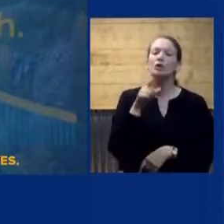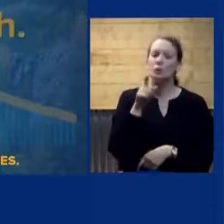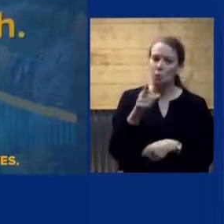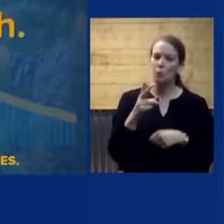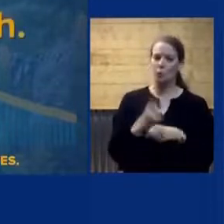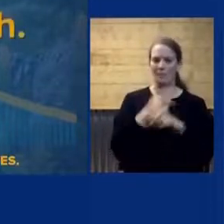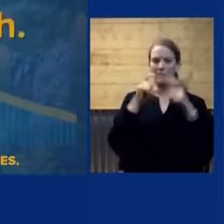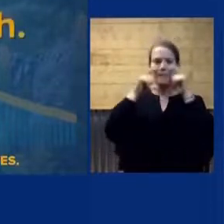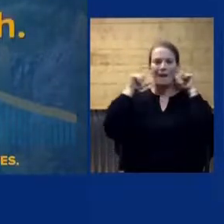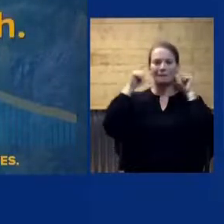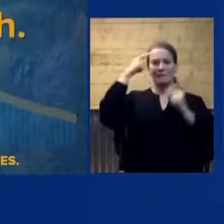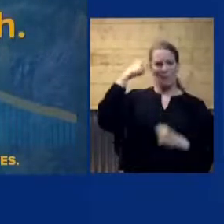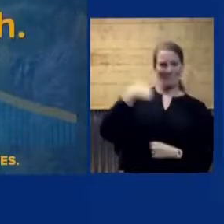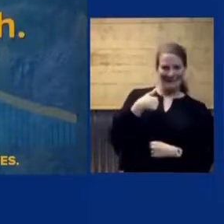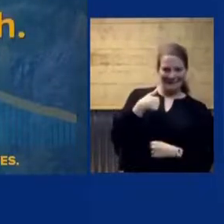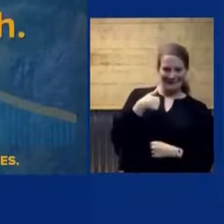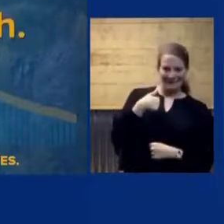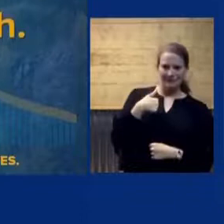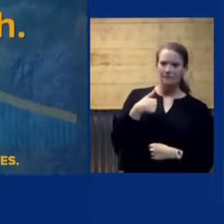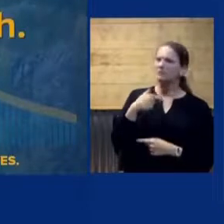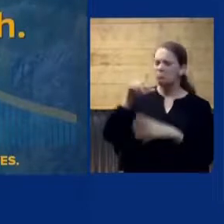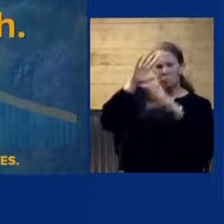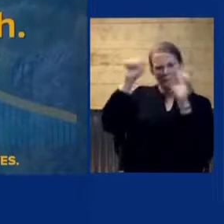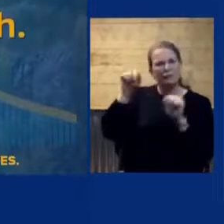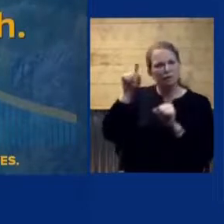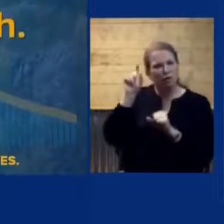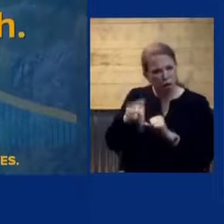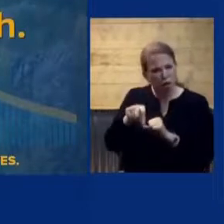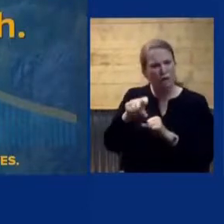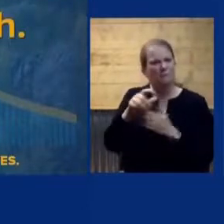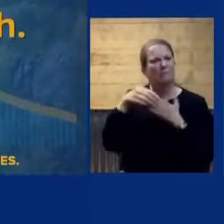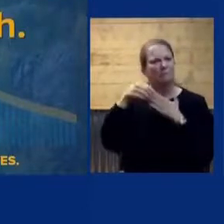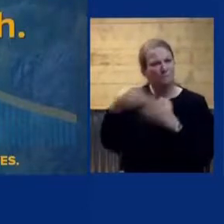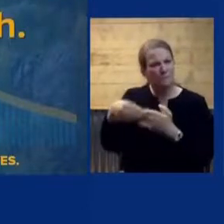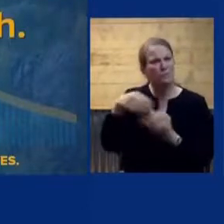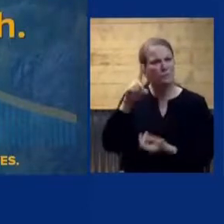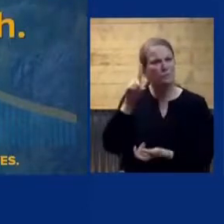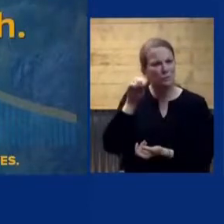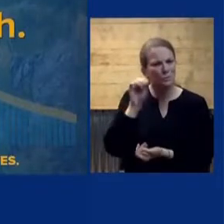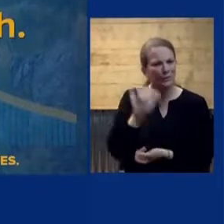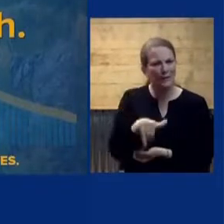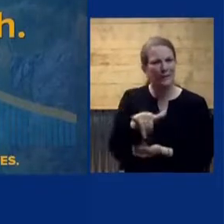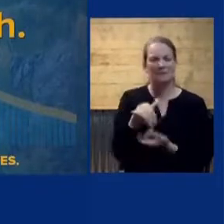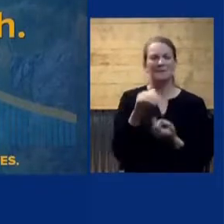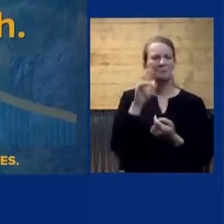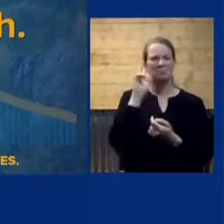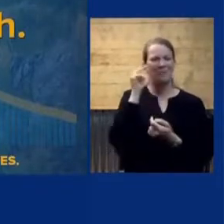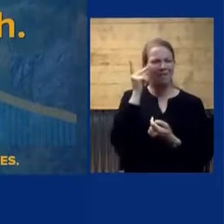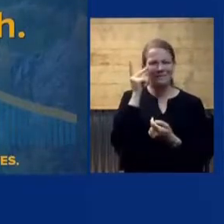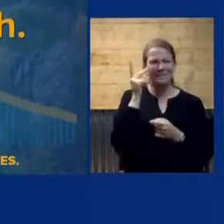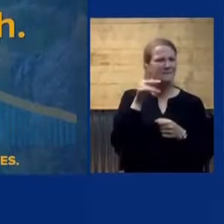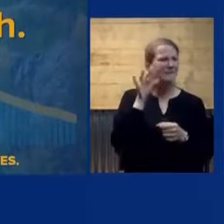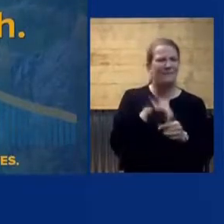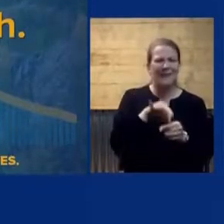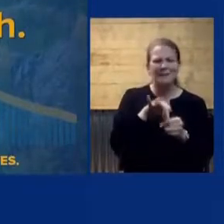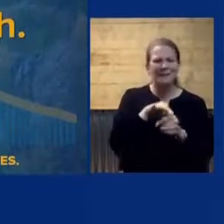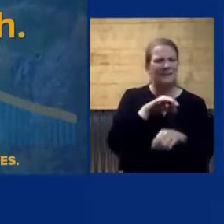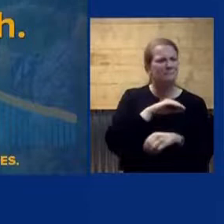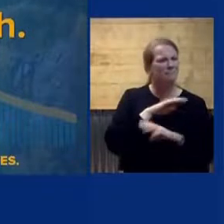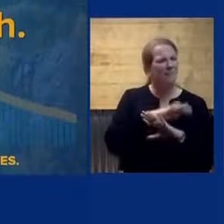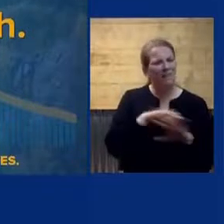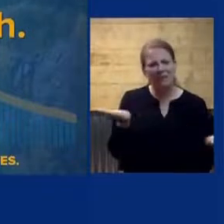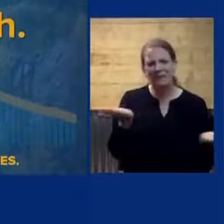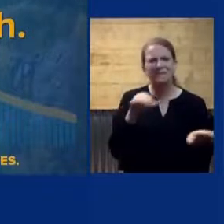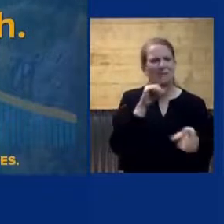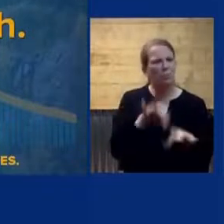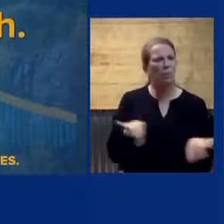you're supposed to do as a leader. And this is not about politics. It's not about who gets elected and who doesn't get elected. This is far